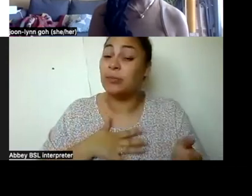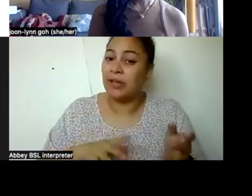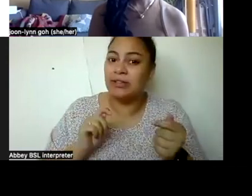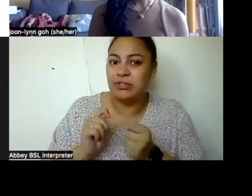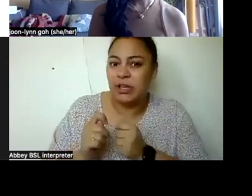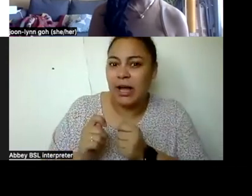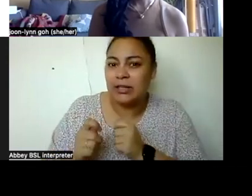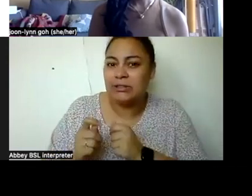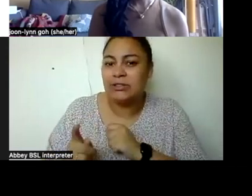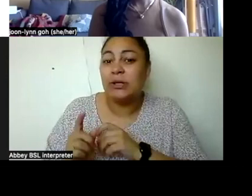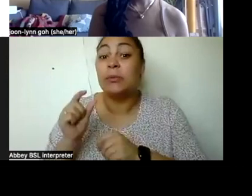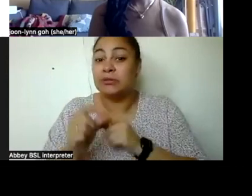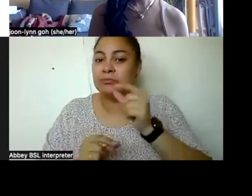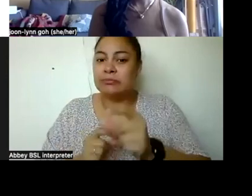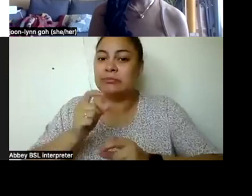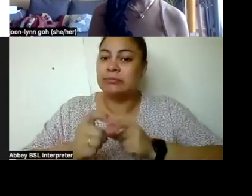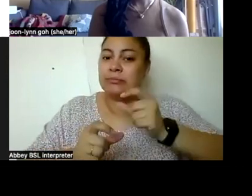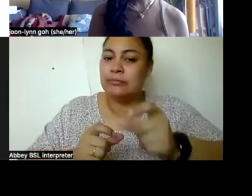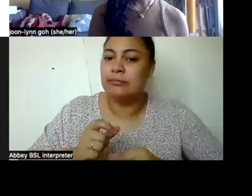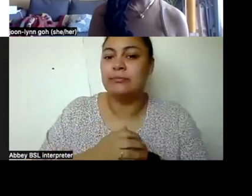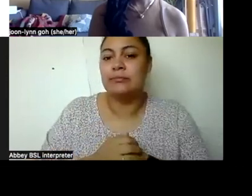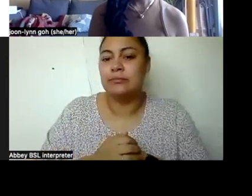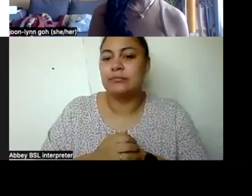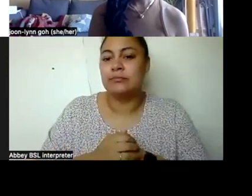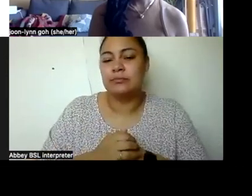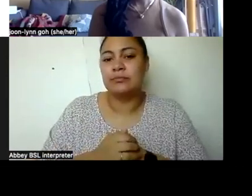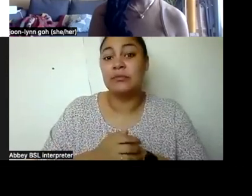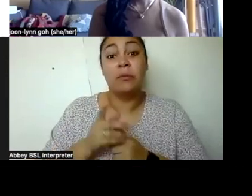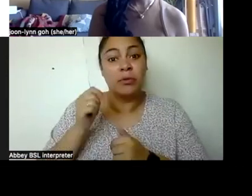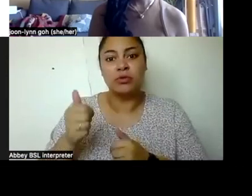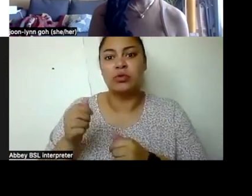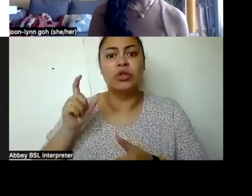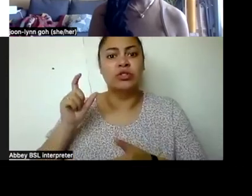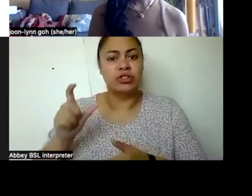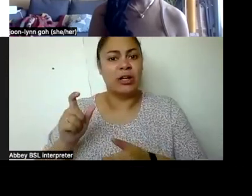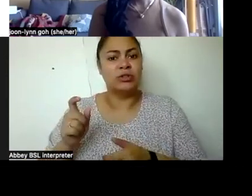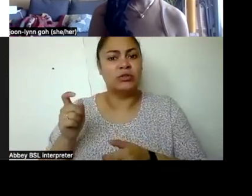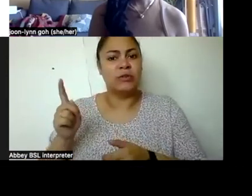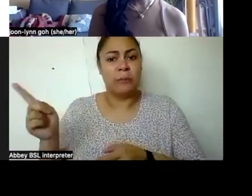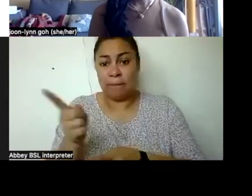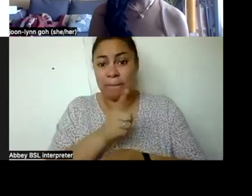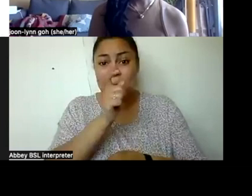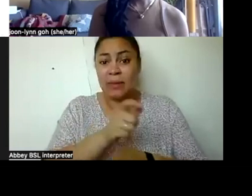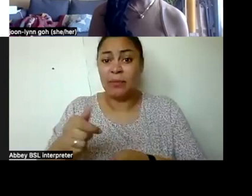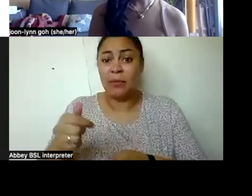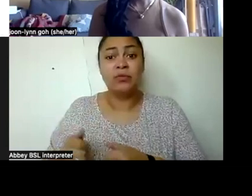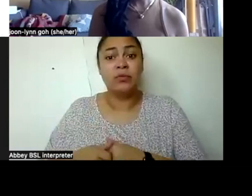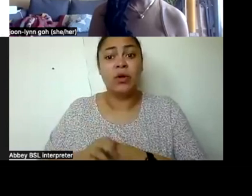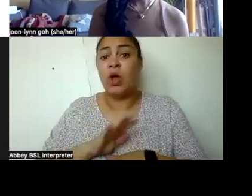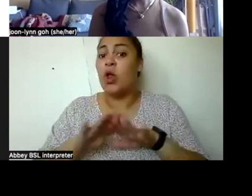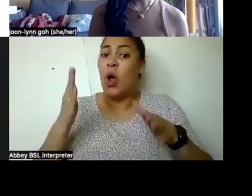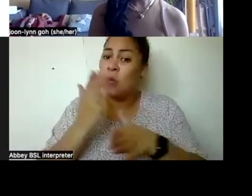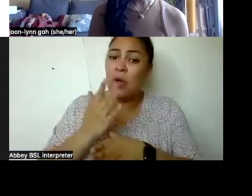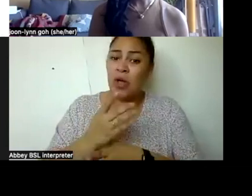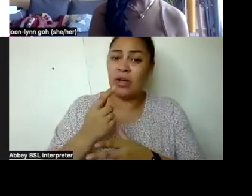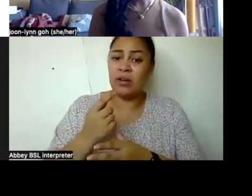think that it's been a really good chance for people to not work in